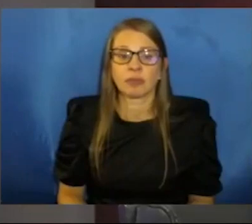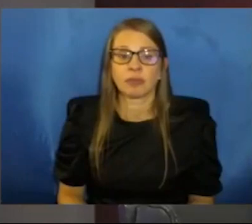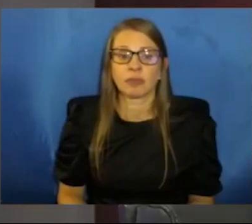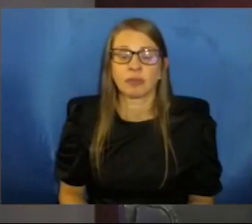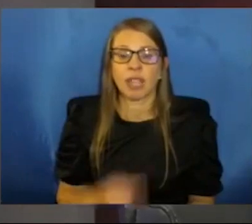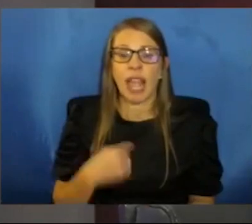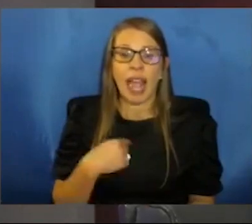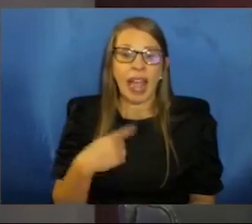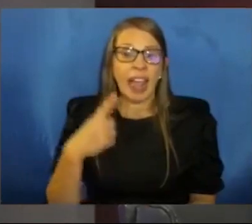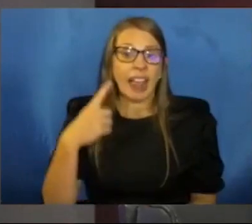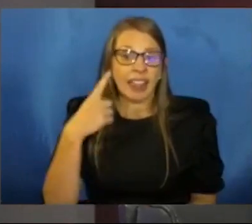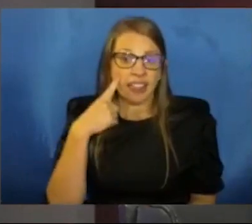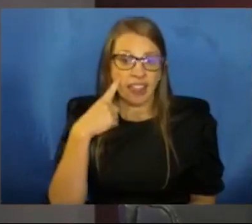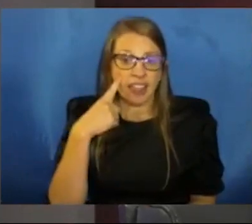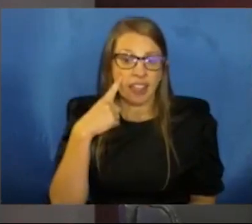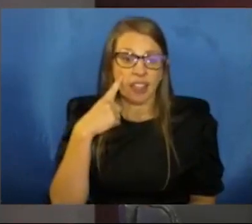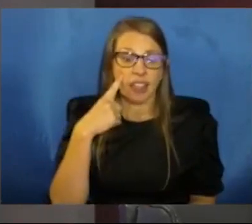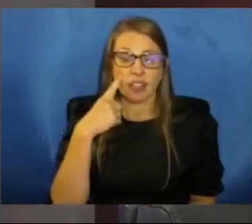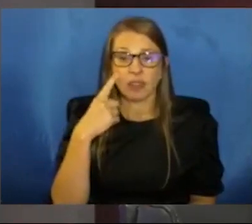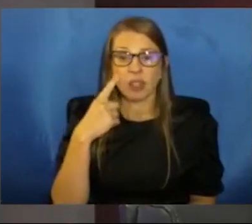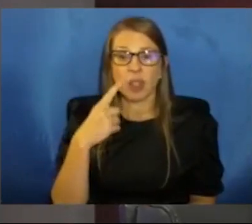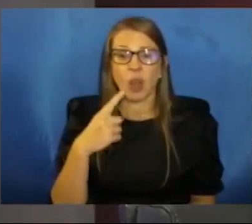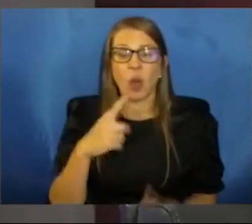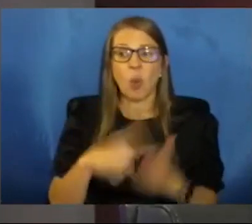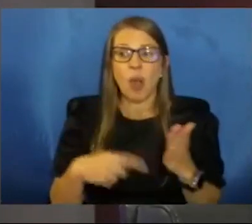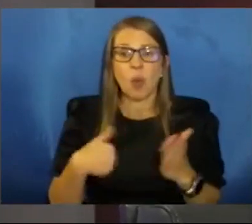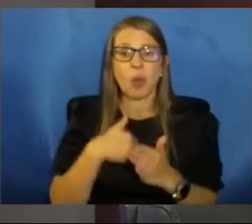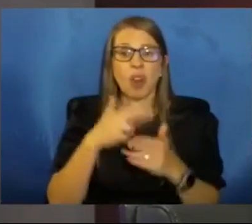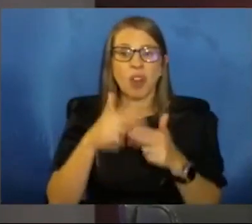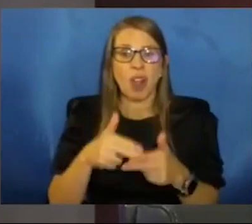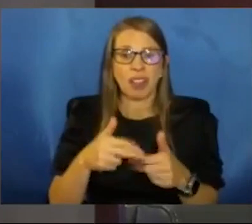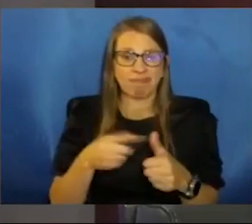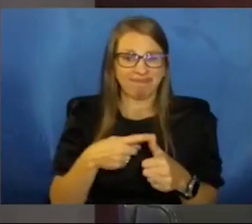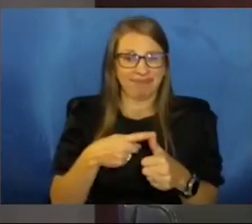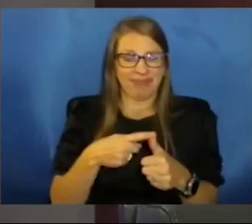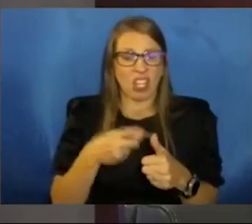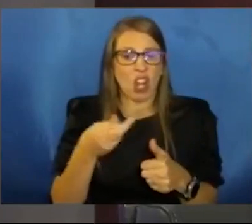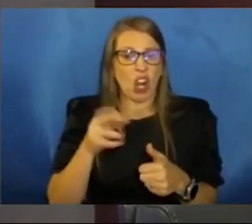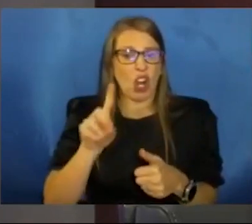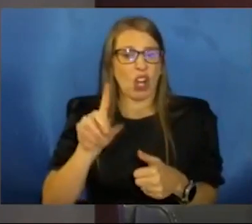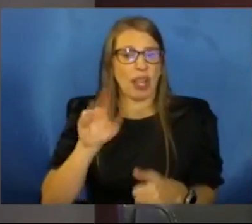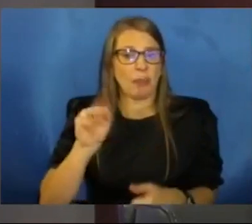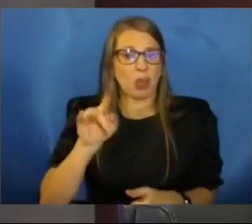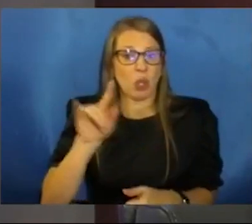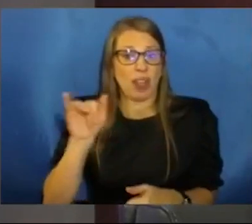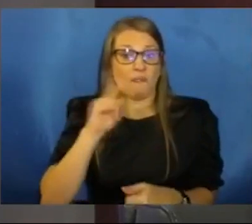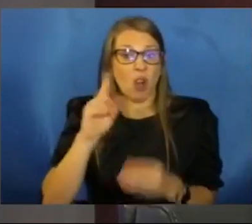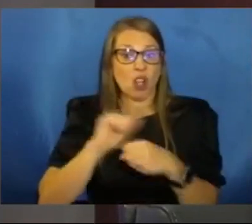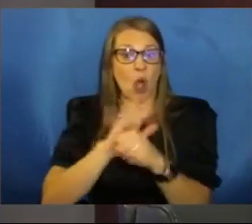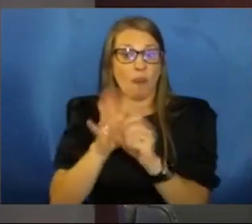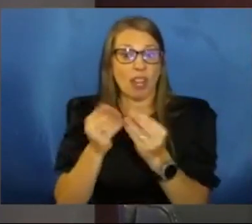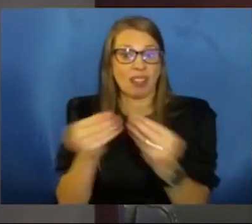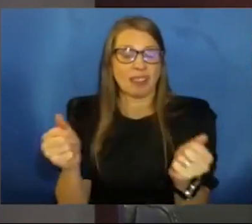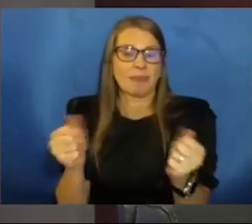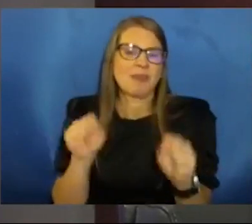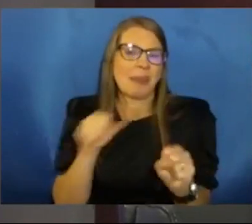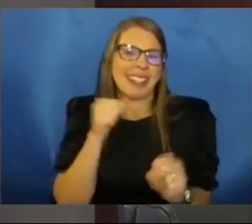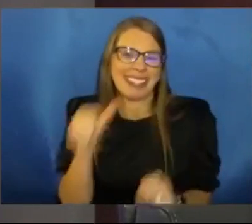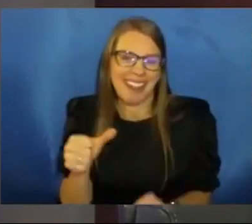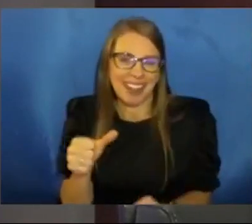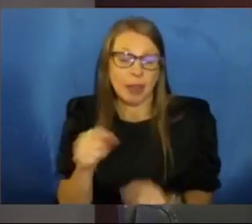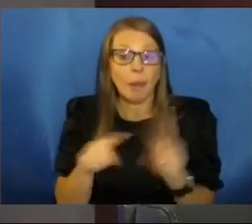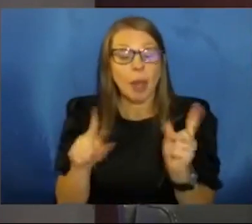hair out? That's something to do. I'm not. I'm not going for a ponytail or a mullet. No man bun for you. No man bun. Okay, so Craig is going